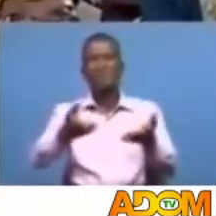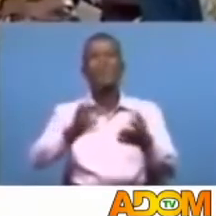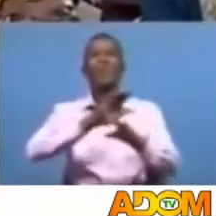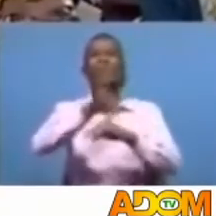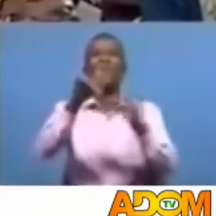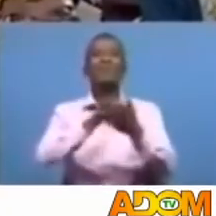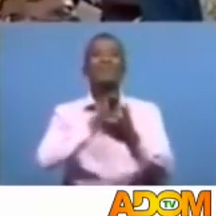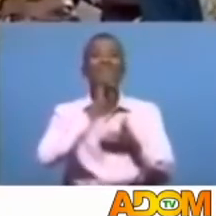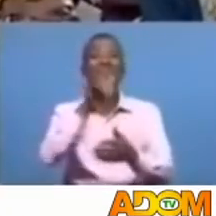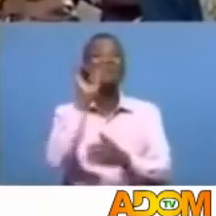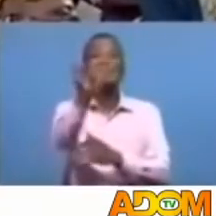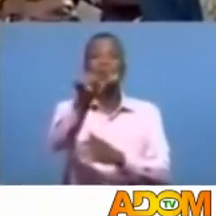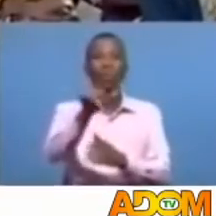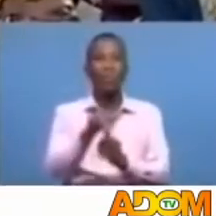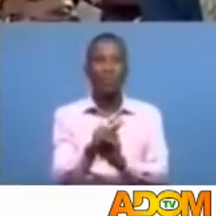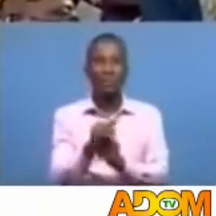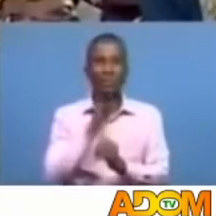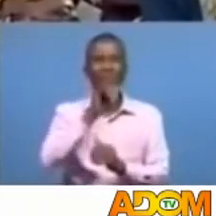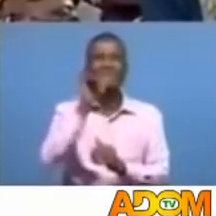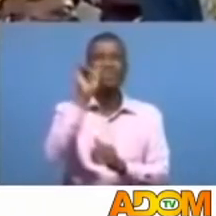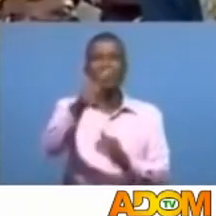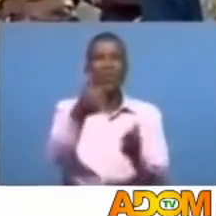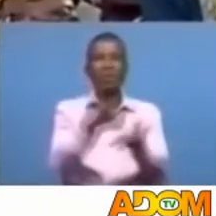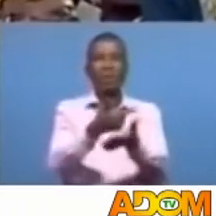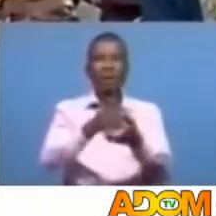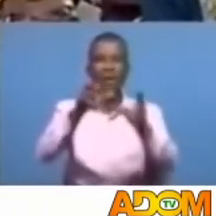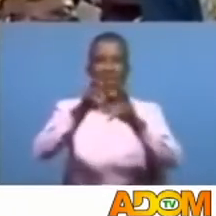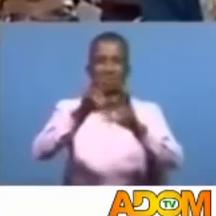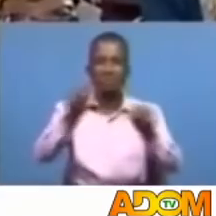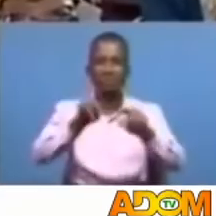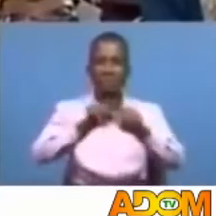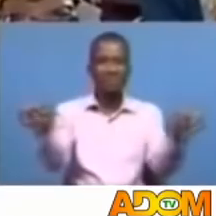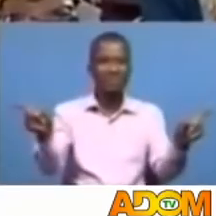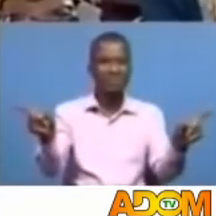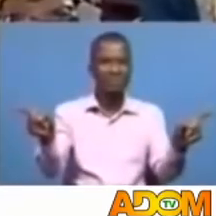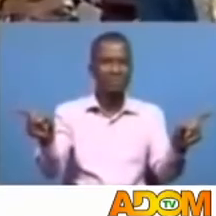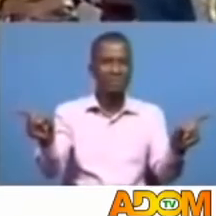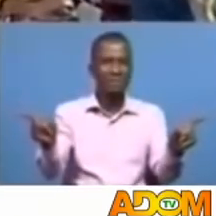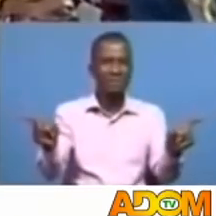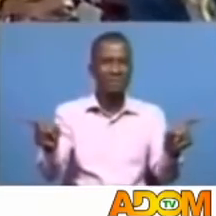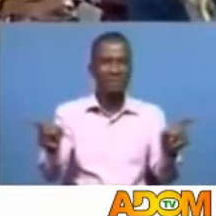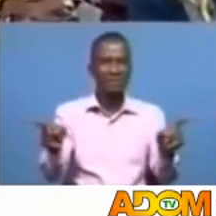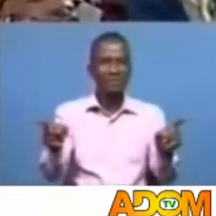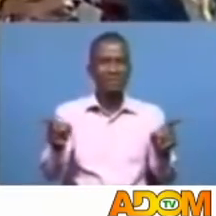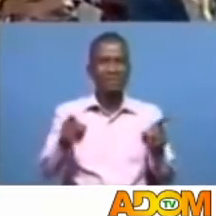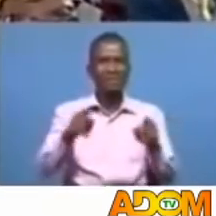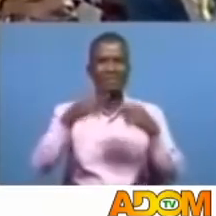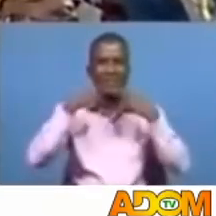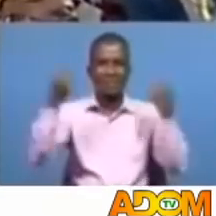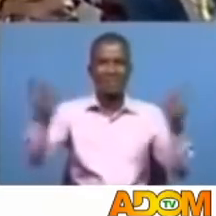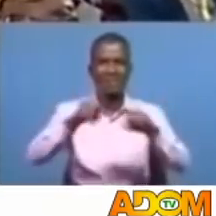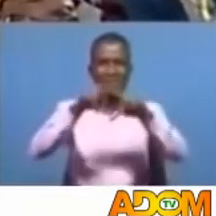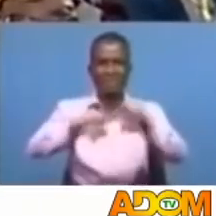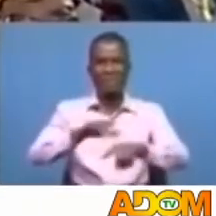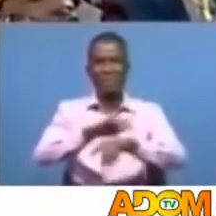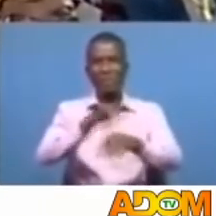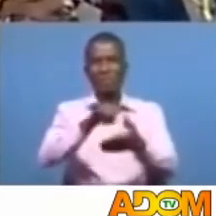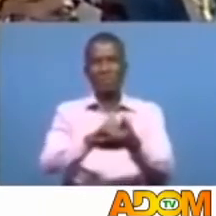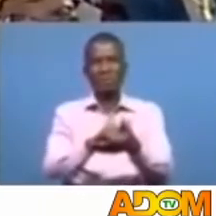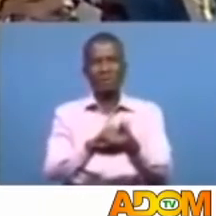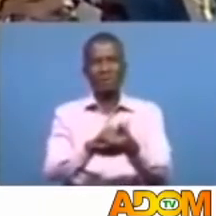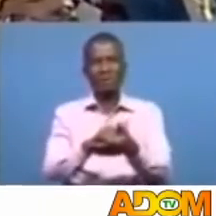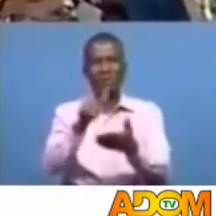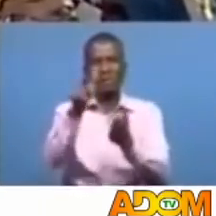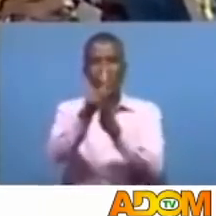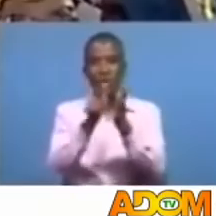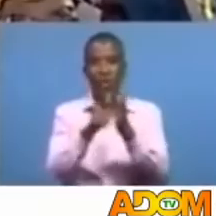Ghana. The law of Ghana is not what Black's Law Dictionary is saying, or what their lordships based on Black's Law Dictionary are saying. The law